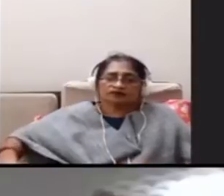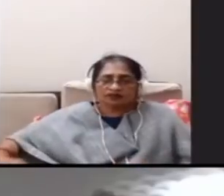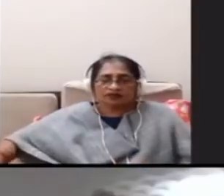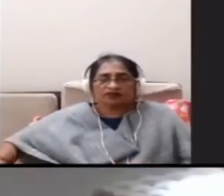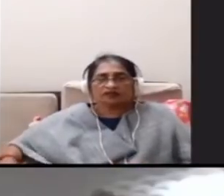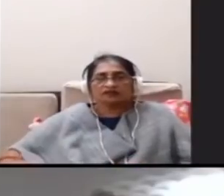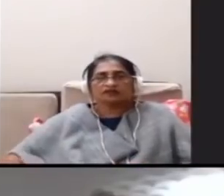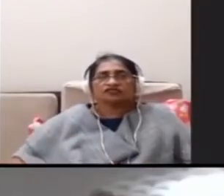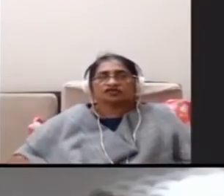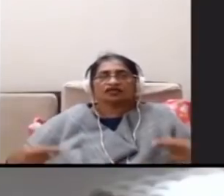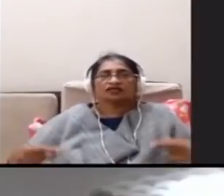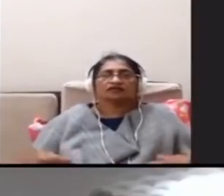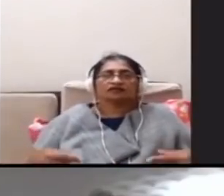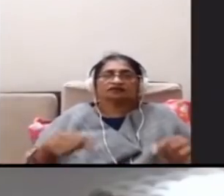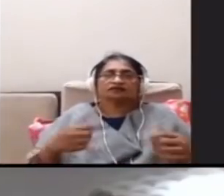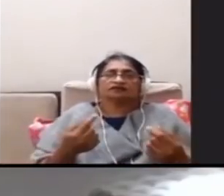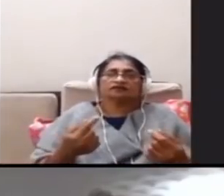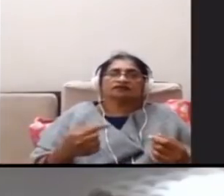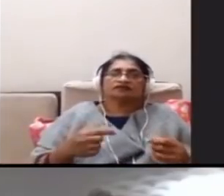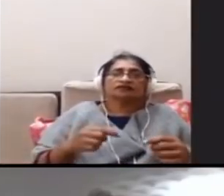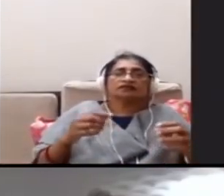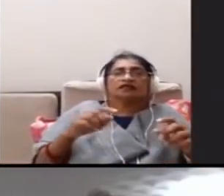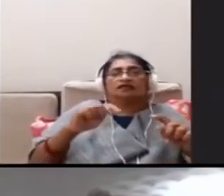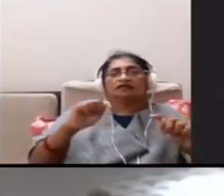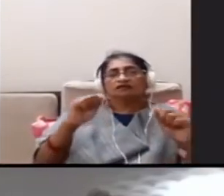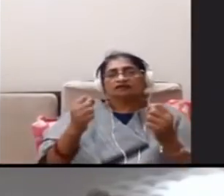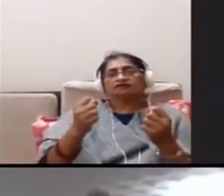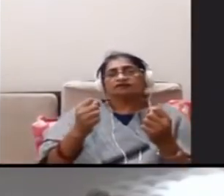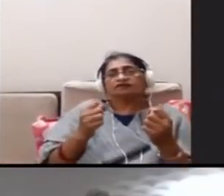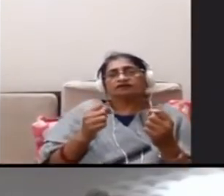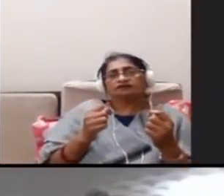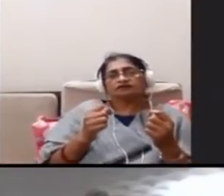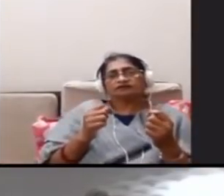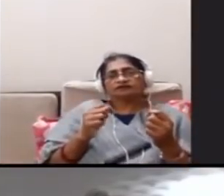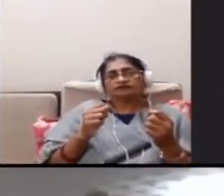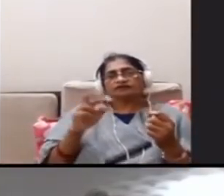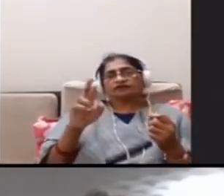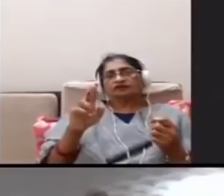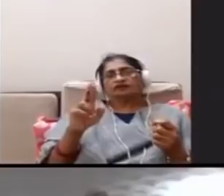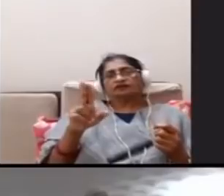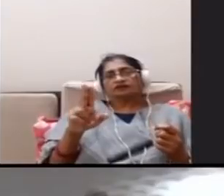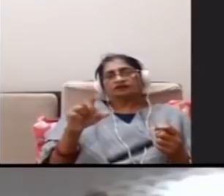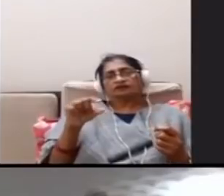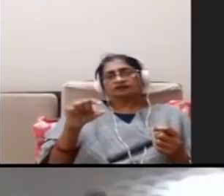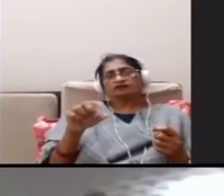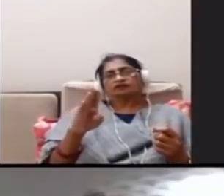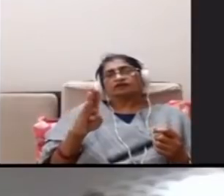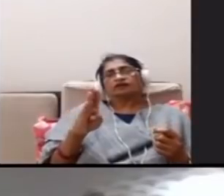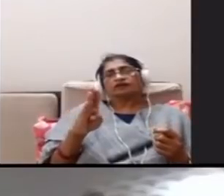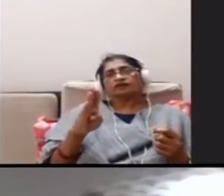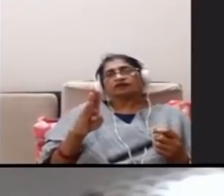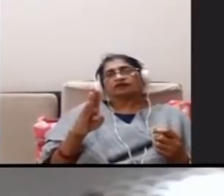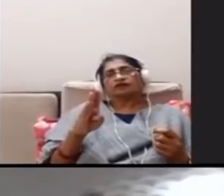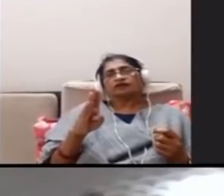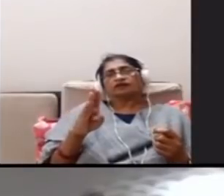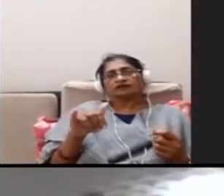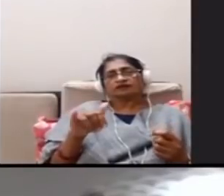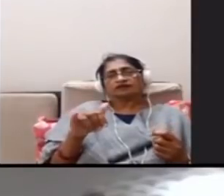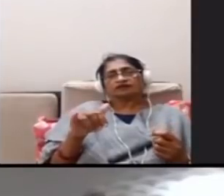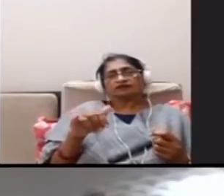2012 and is currently chair of Team Solent Sharks Wheelchair Rugby Club based on Solent University. I mean, this